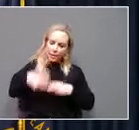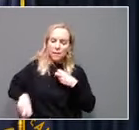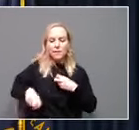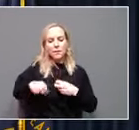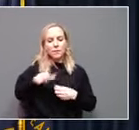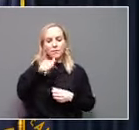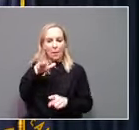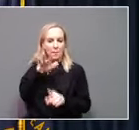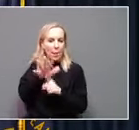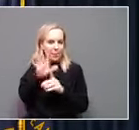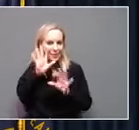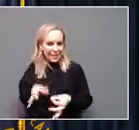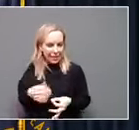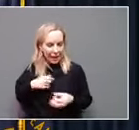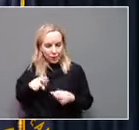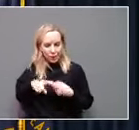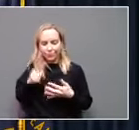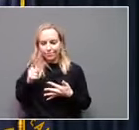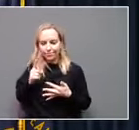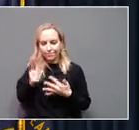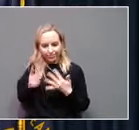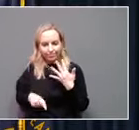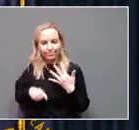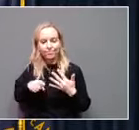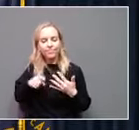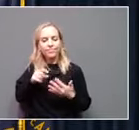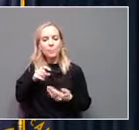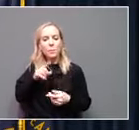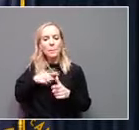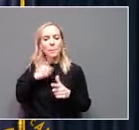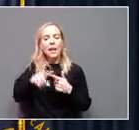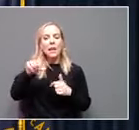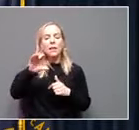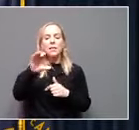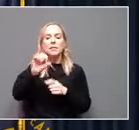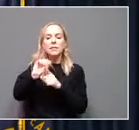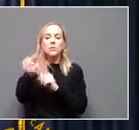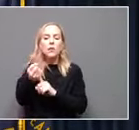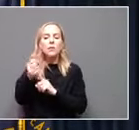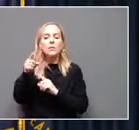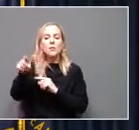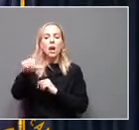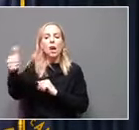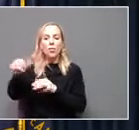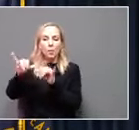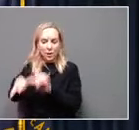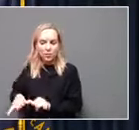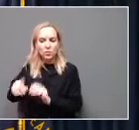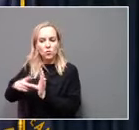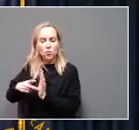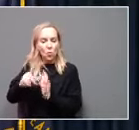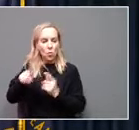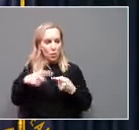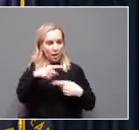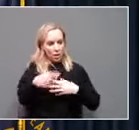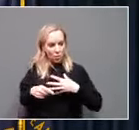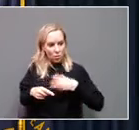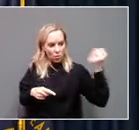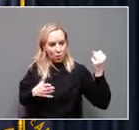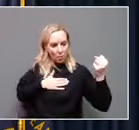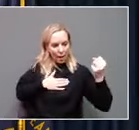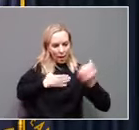look at cases in virtually every other metric, and it got twice as bad. Certainly, my hope